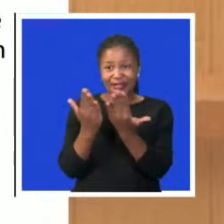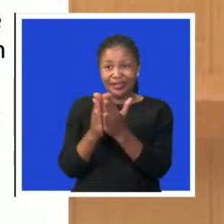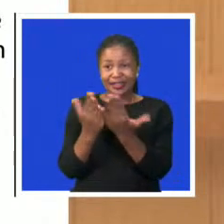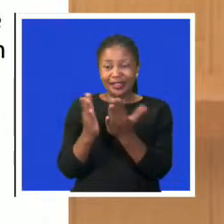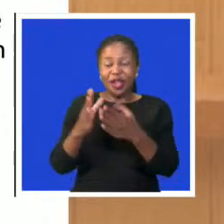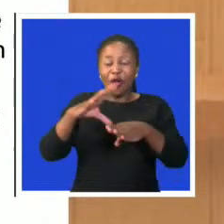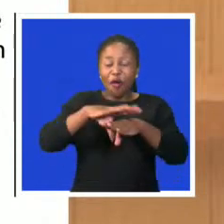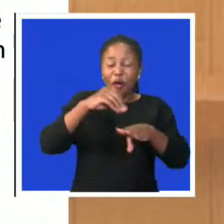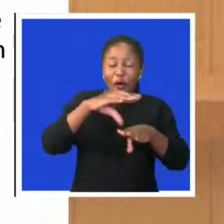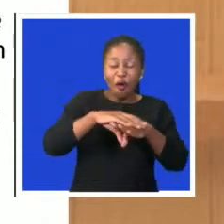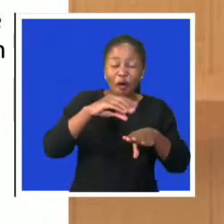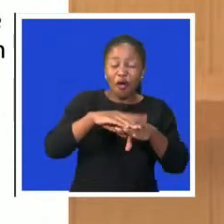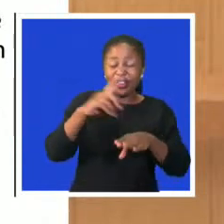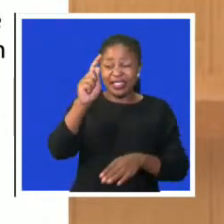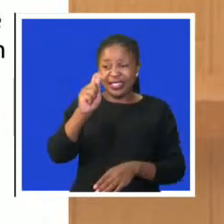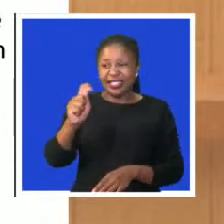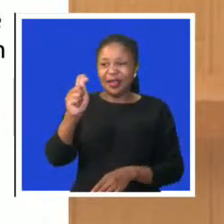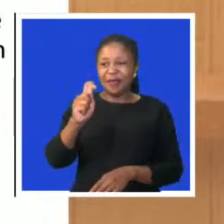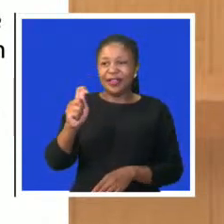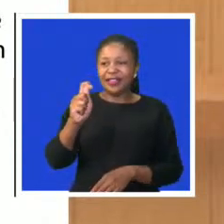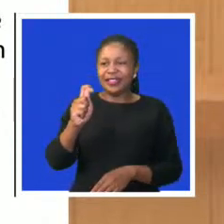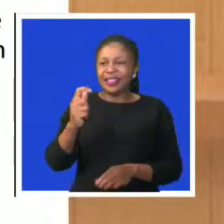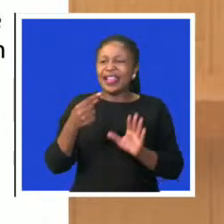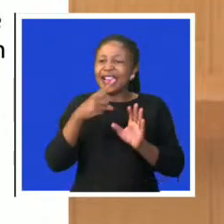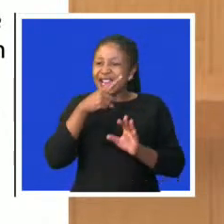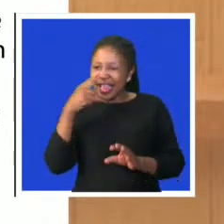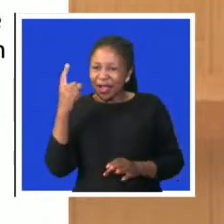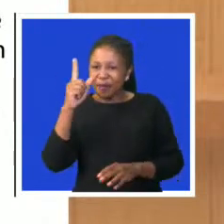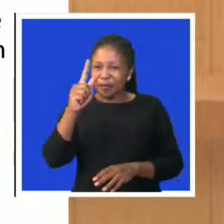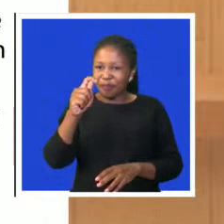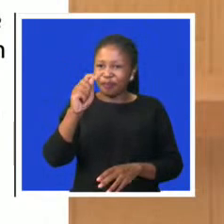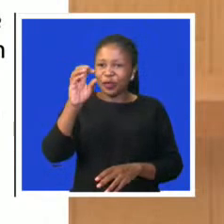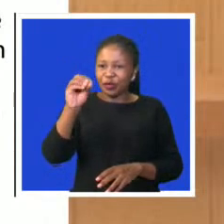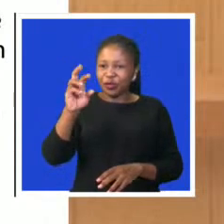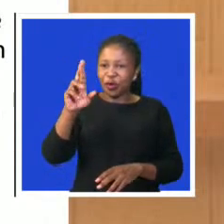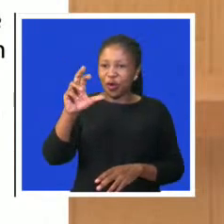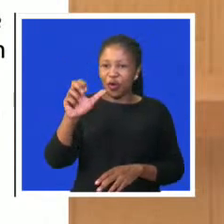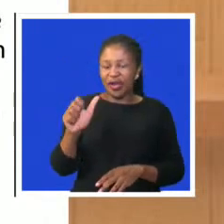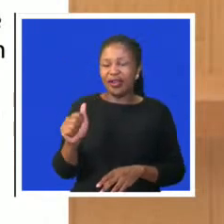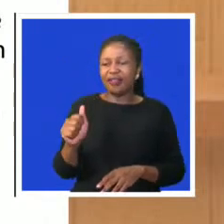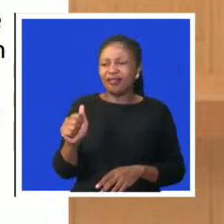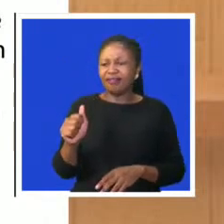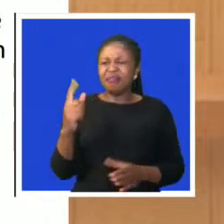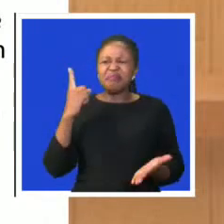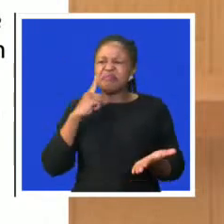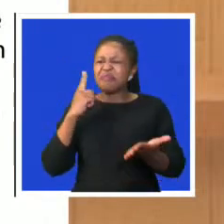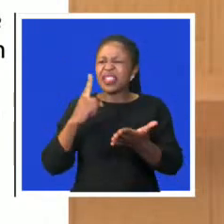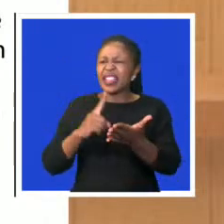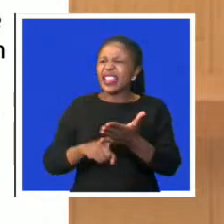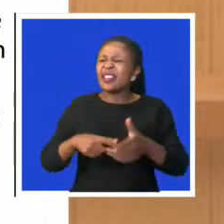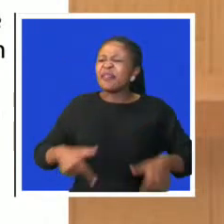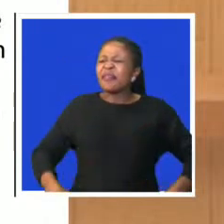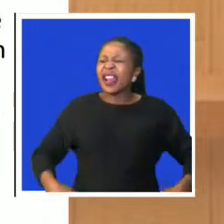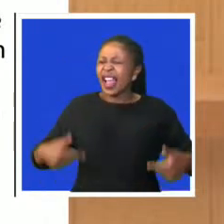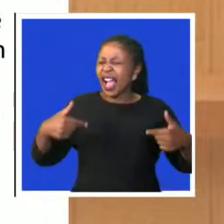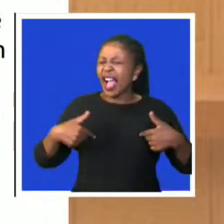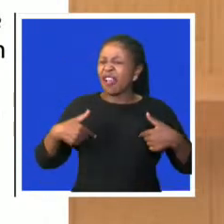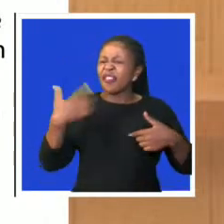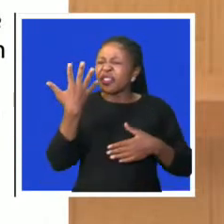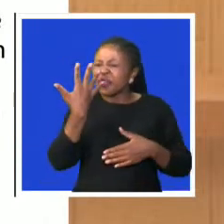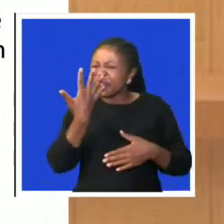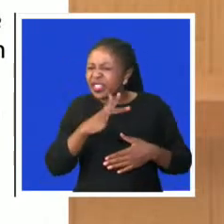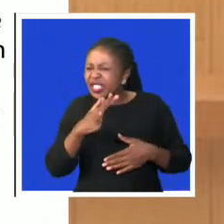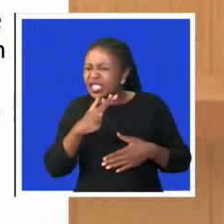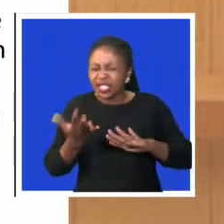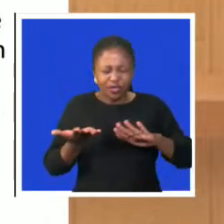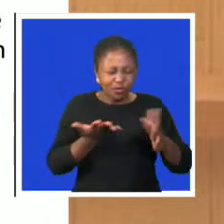the Pentateuch we talked about, did not believe in life after death. Again,